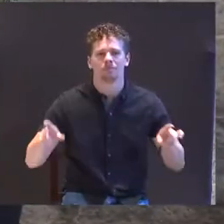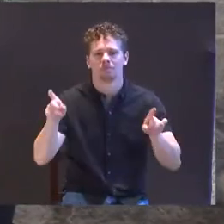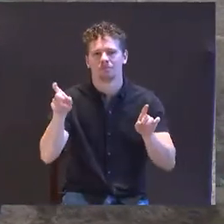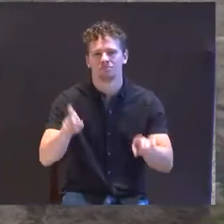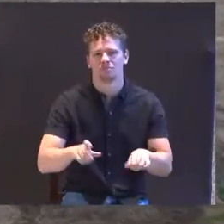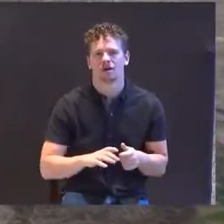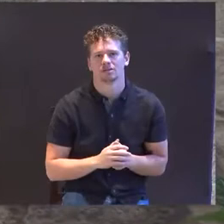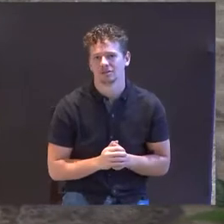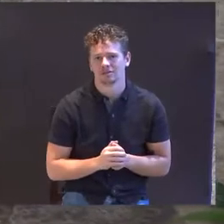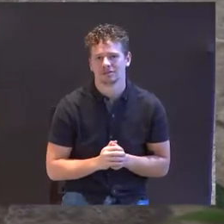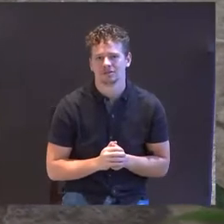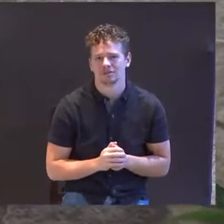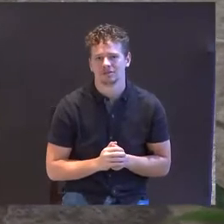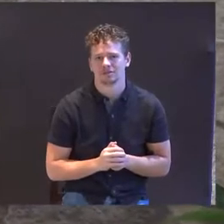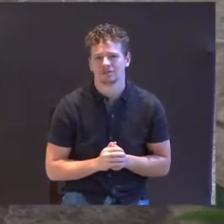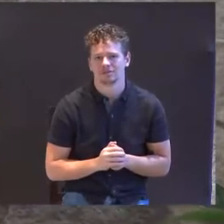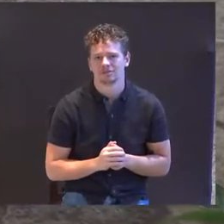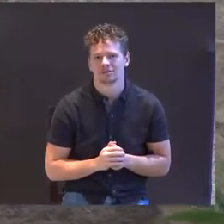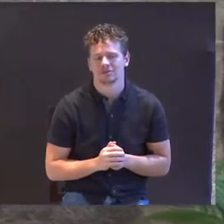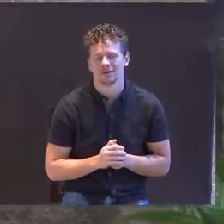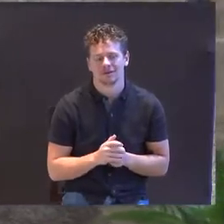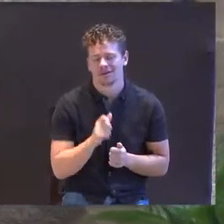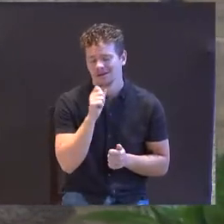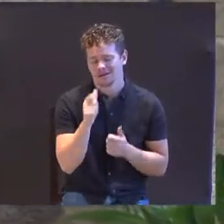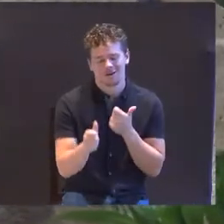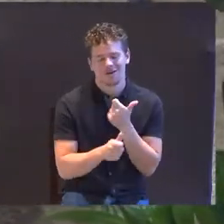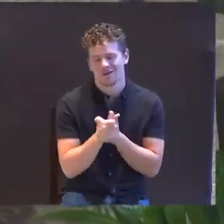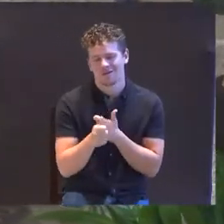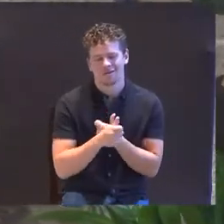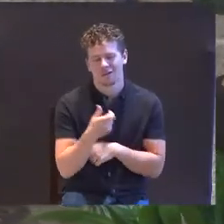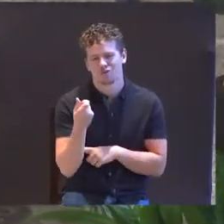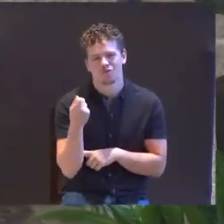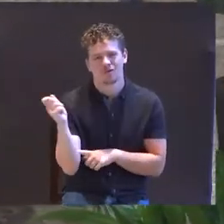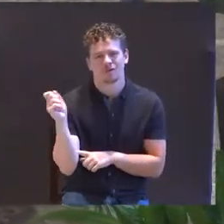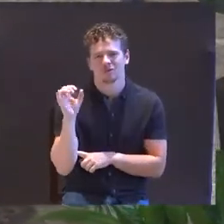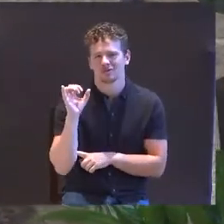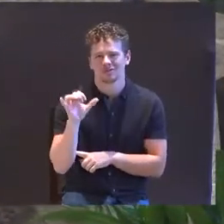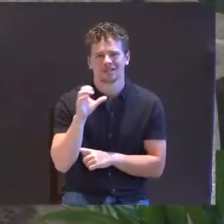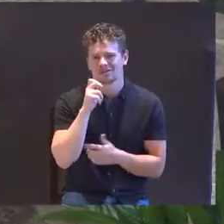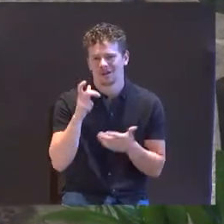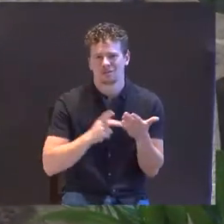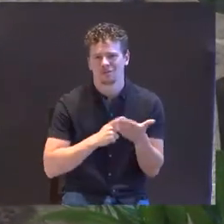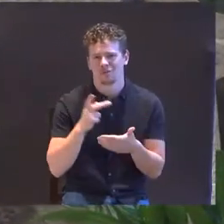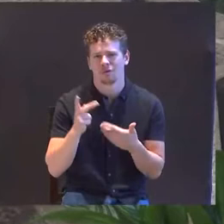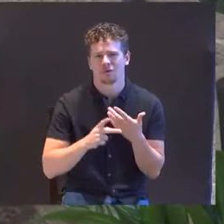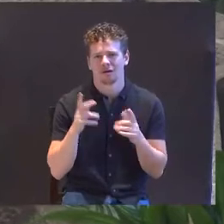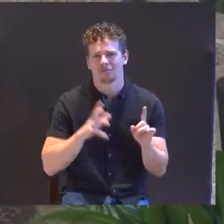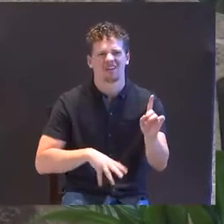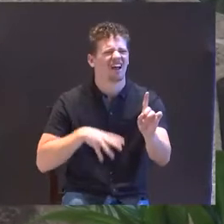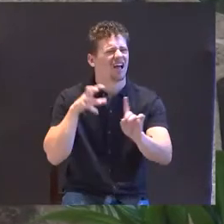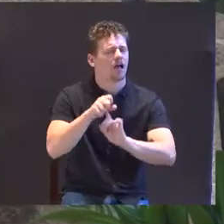goes, nonviolent revolution is not a program for seizing power.